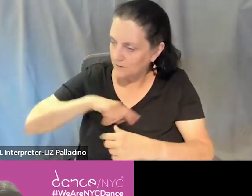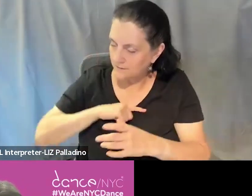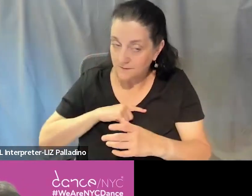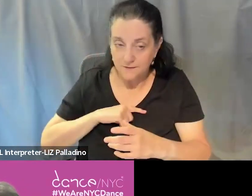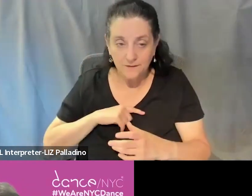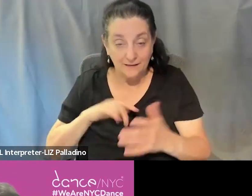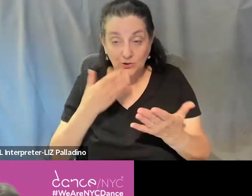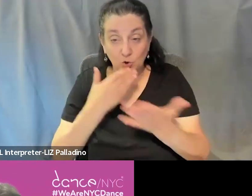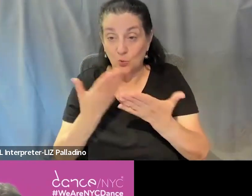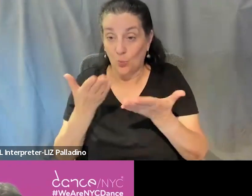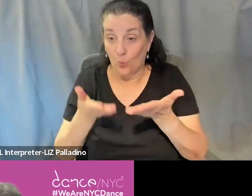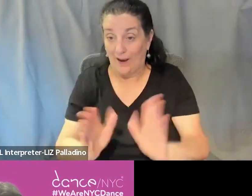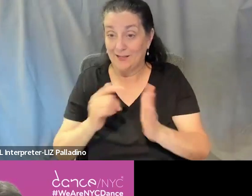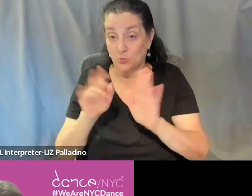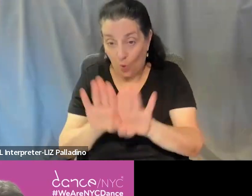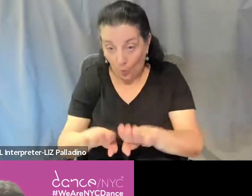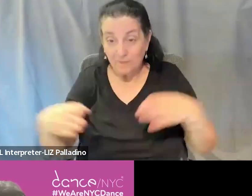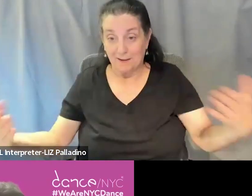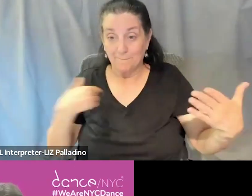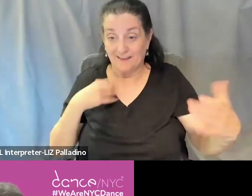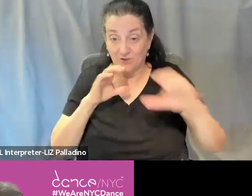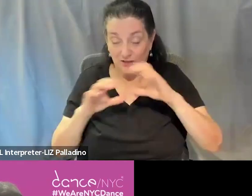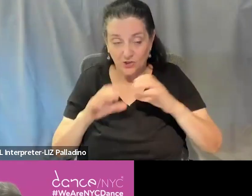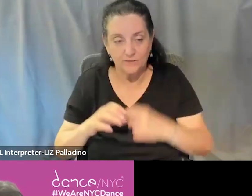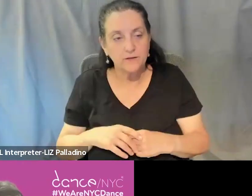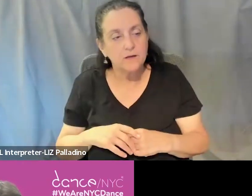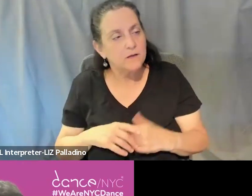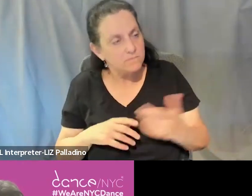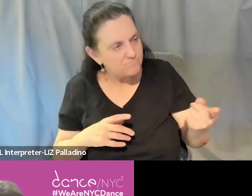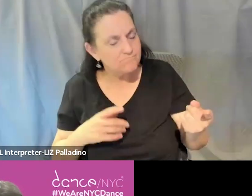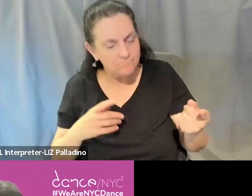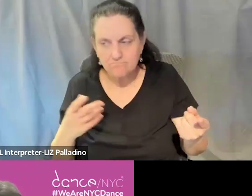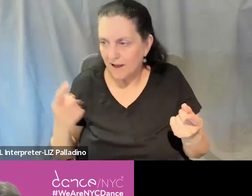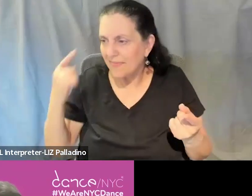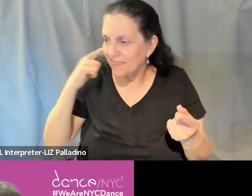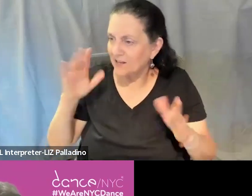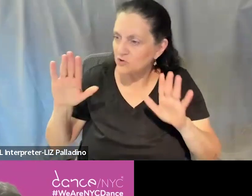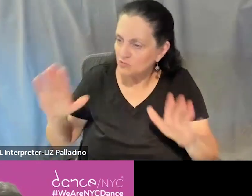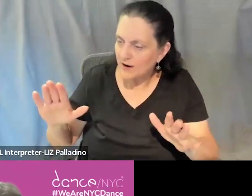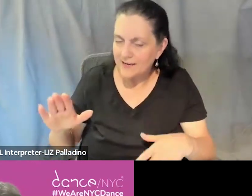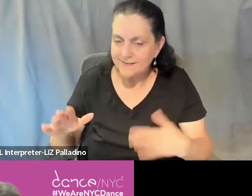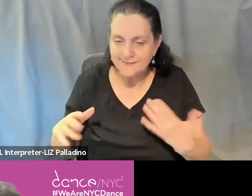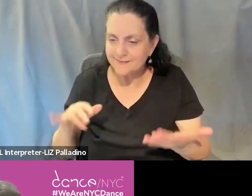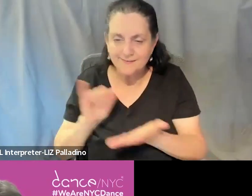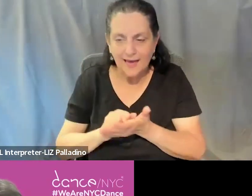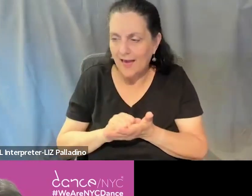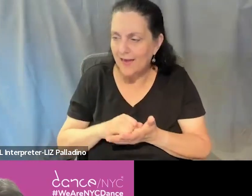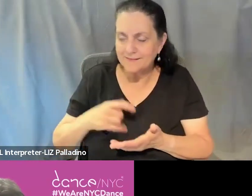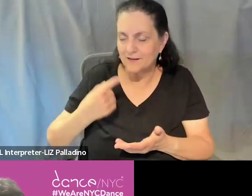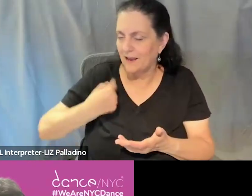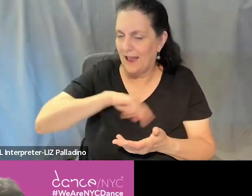they say, I think you should really be here. I'm so, have a relationship at, the Hallie Hobson Theater of Dance